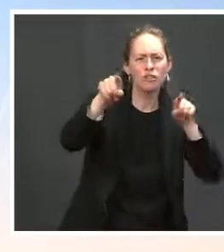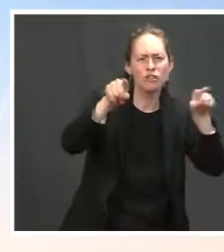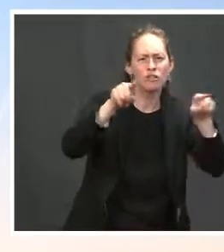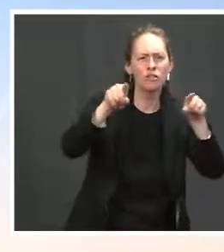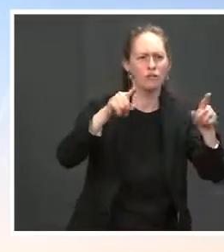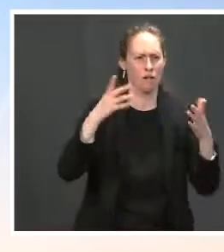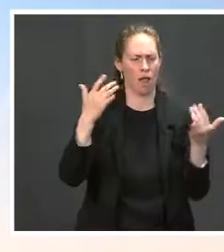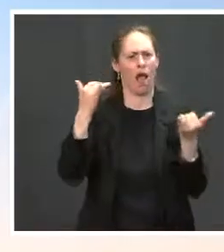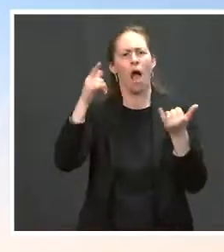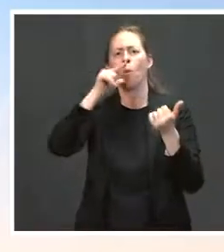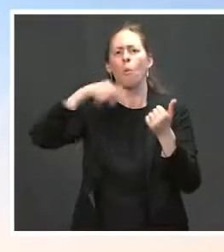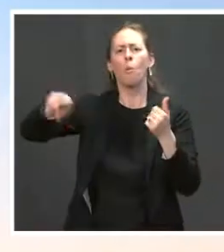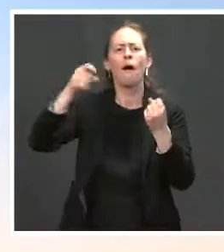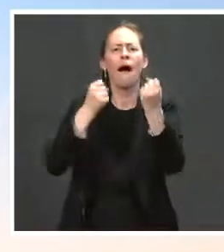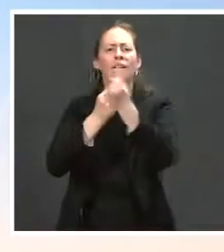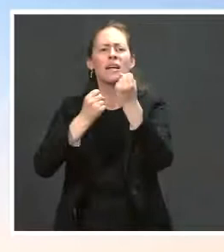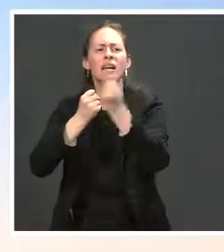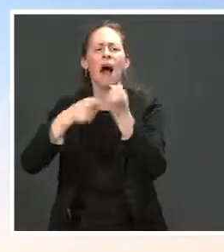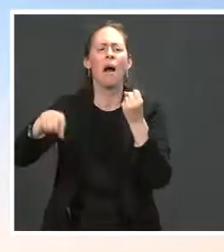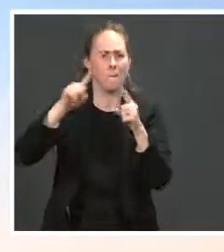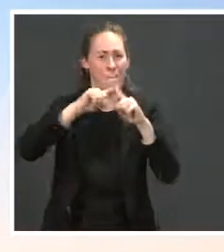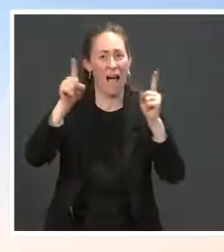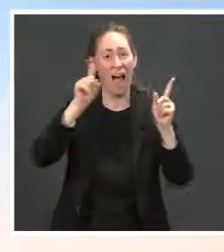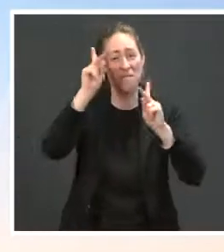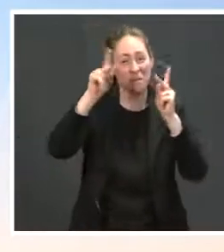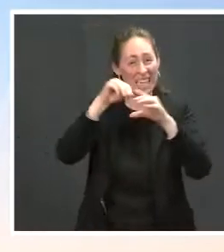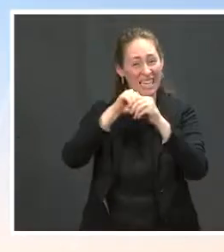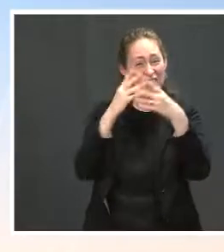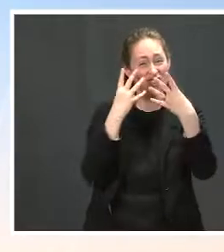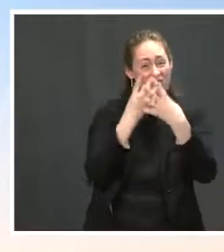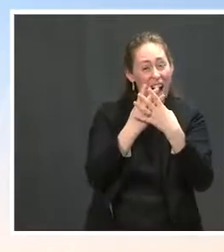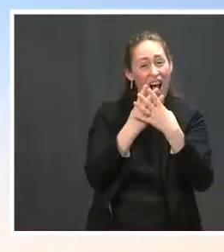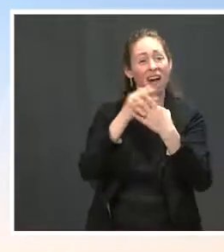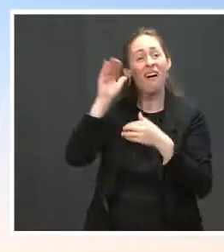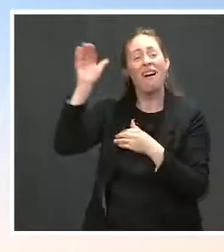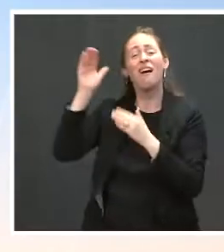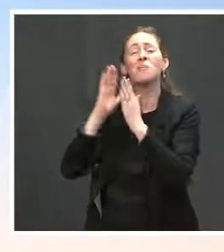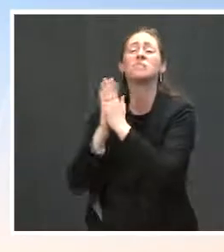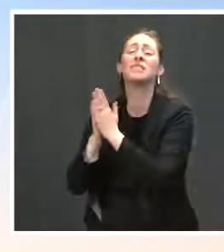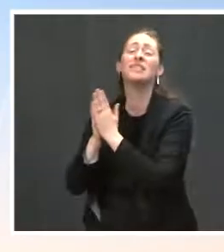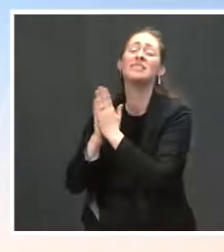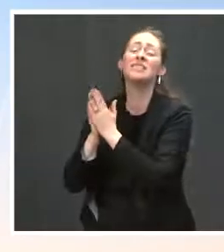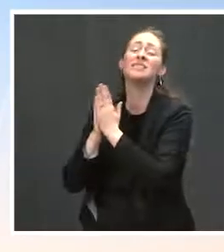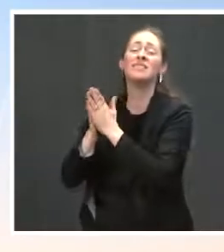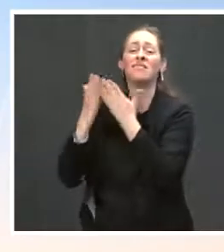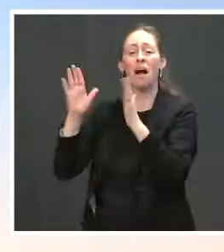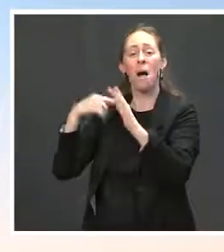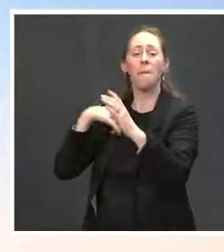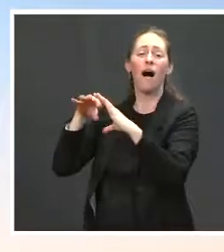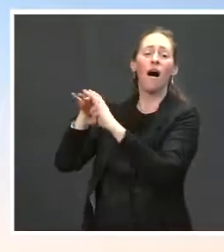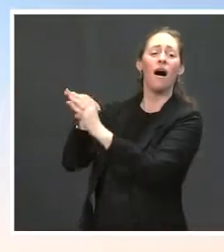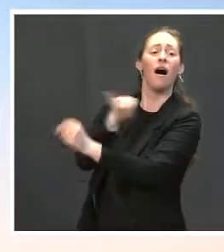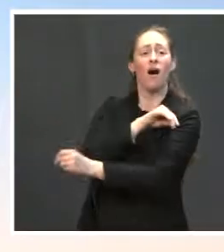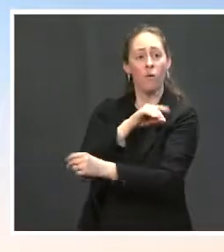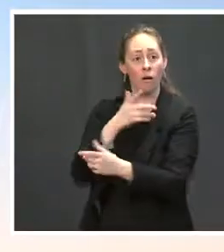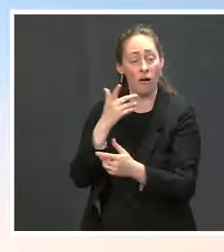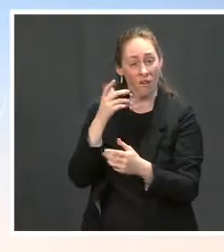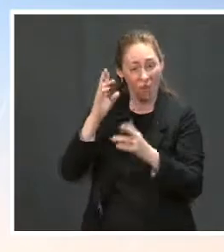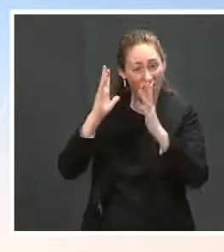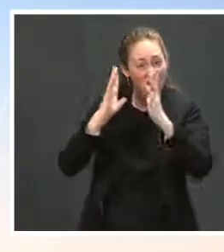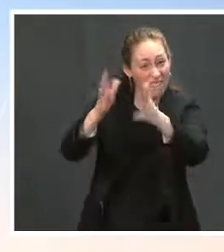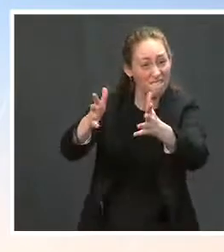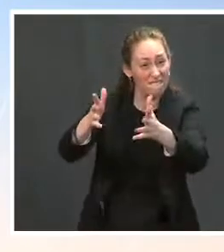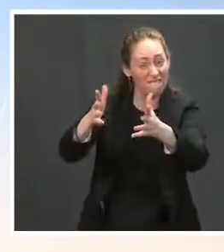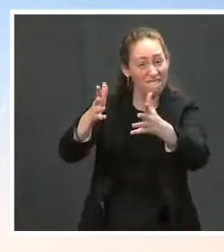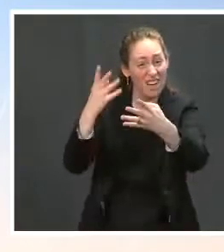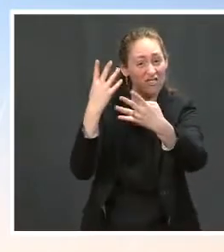who are asking President Biden to honor his pledge to release them, should they expect to be released, or are they going to serve life in prison for marijuana? Well, again, I think I've stated